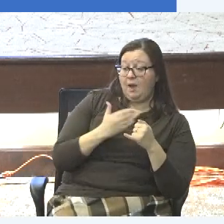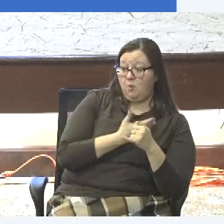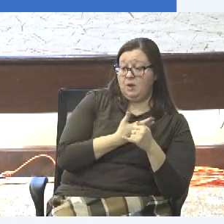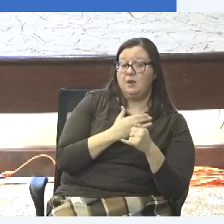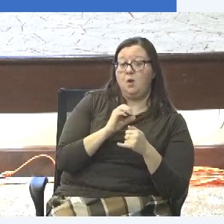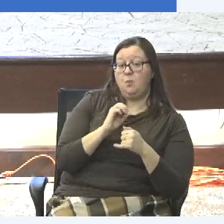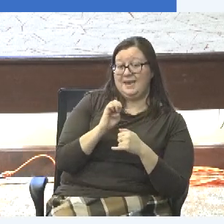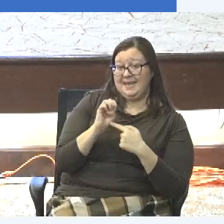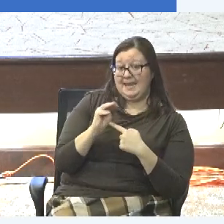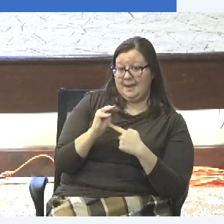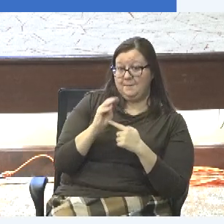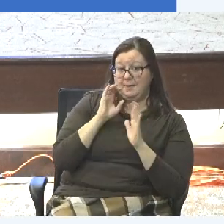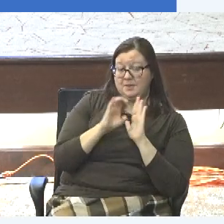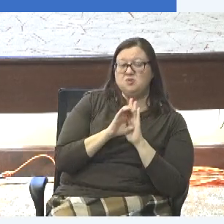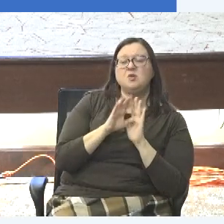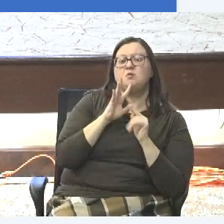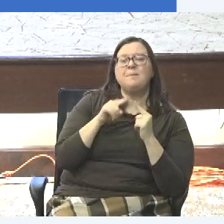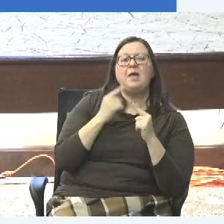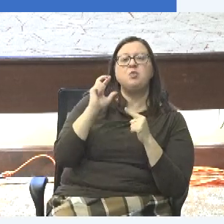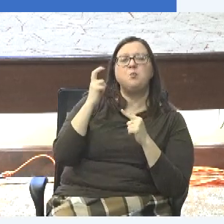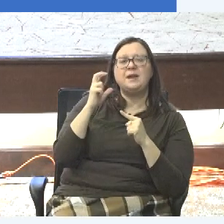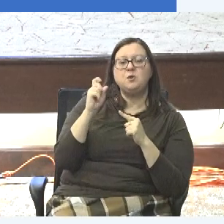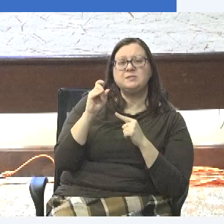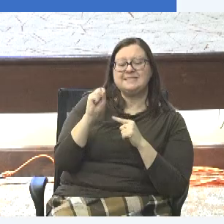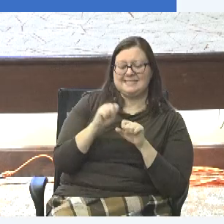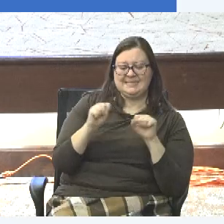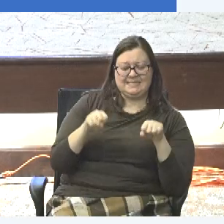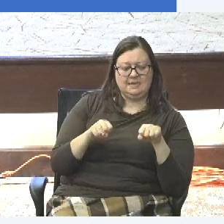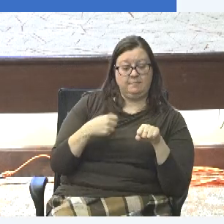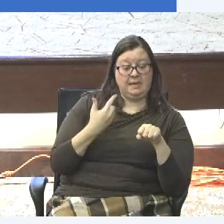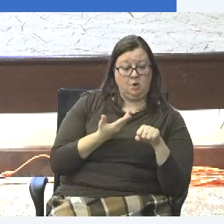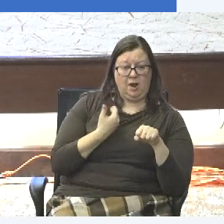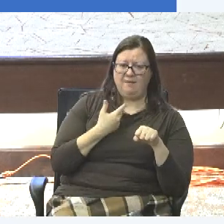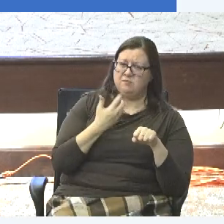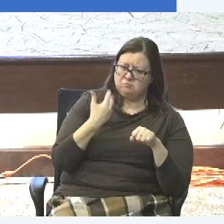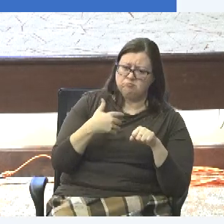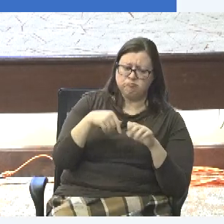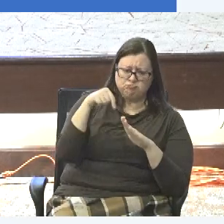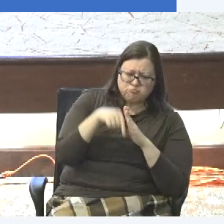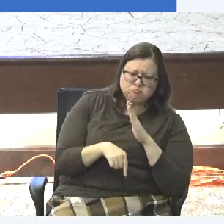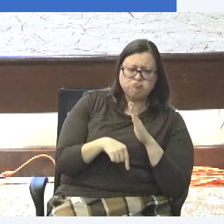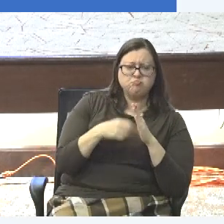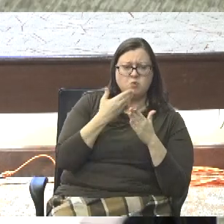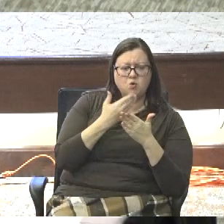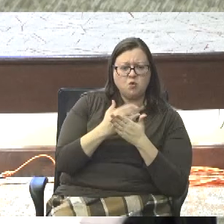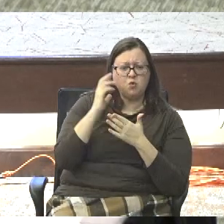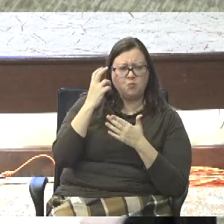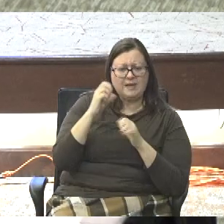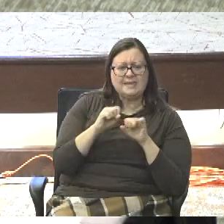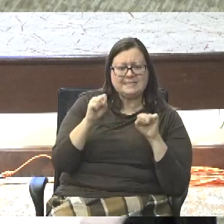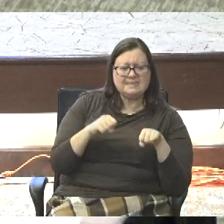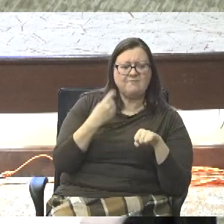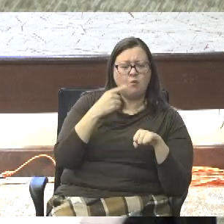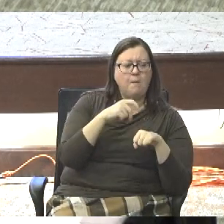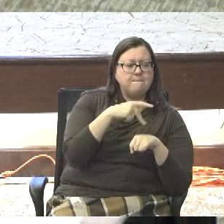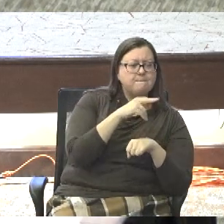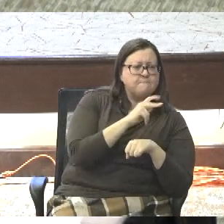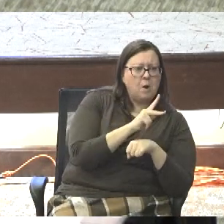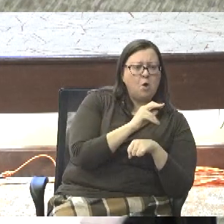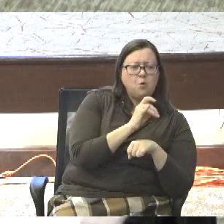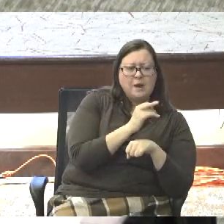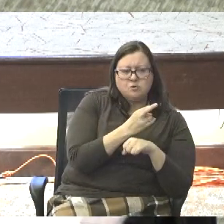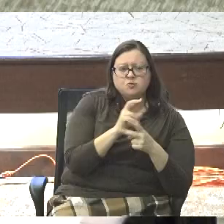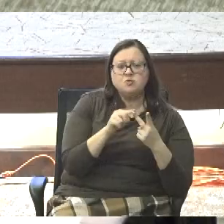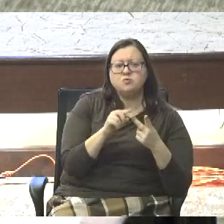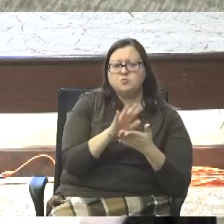want them to look at the regional radio system. We have a very robust system here that police departments, fire departments, park rangers, ISDs all use.